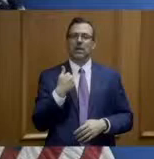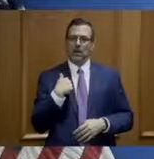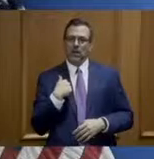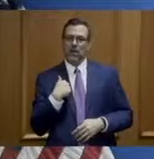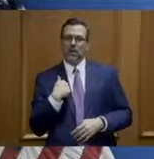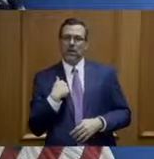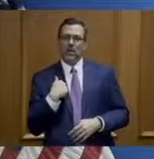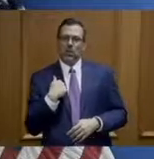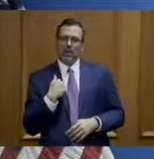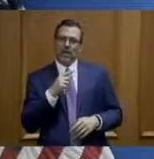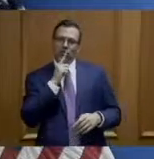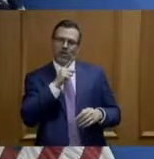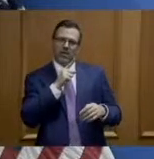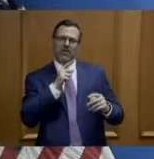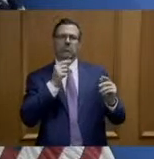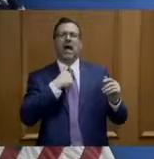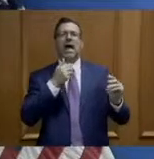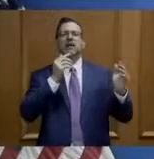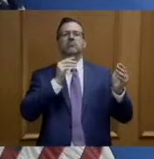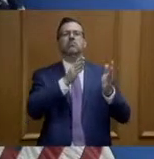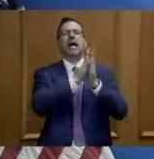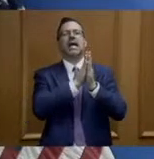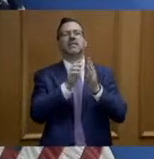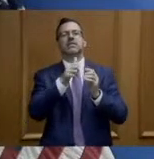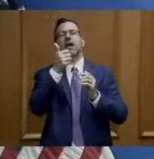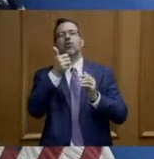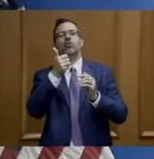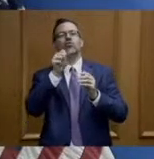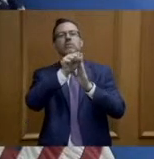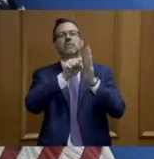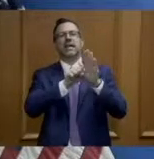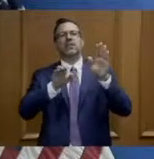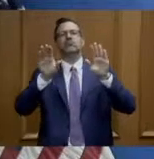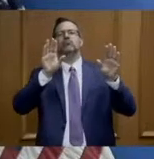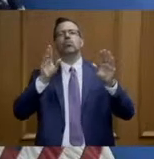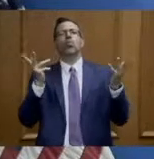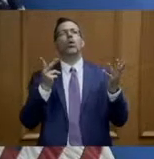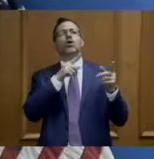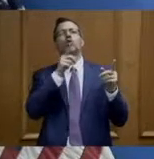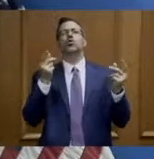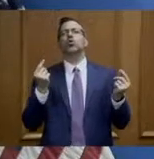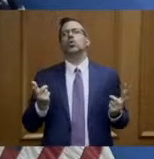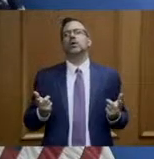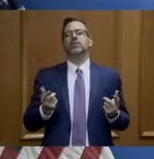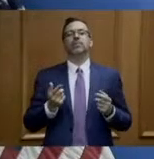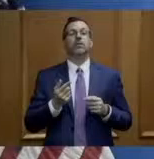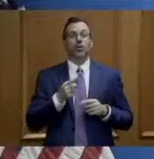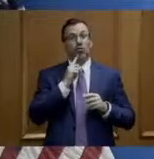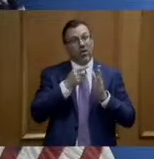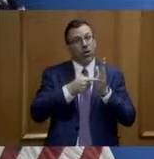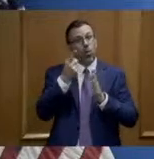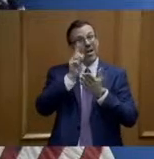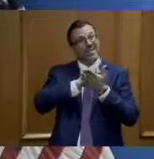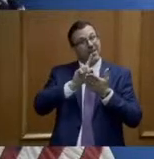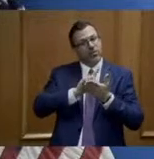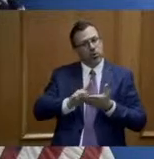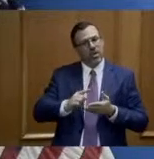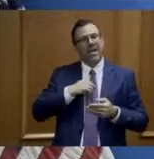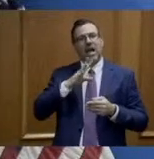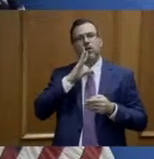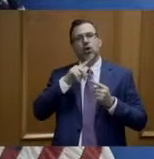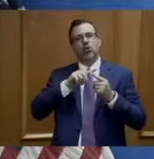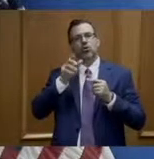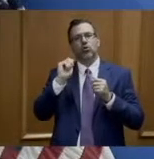what my peers in other states are doing. You've probably heard me reference before that once a week I'm on a call with all of the southern state